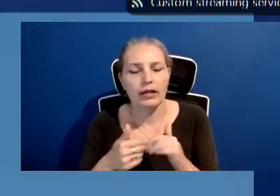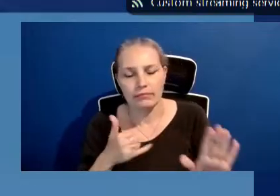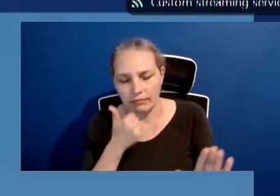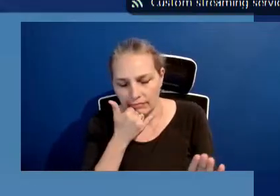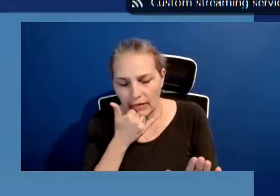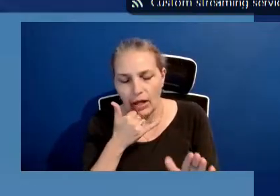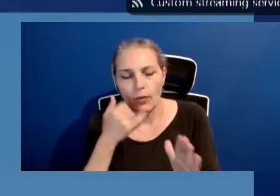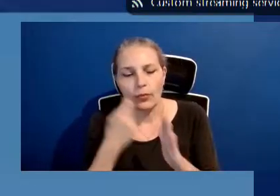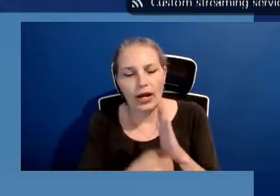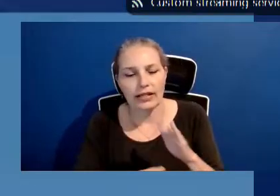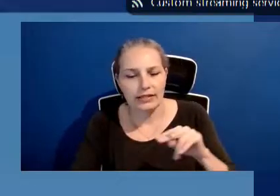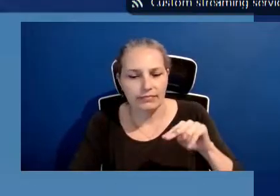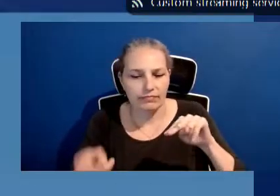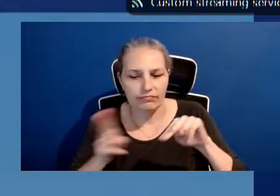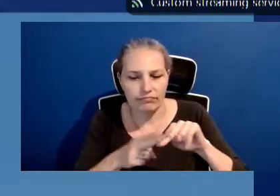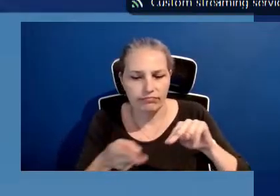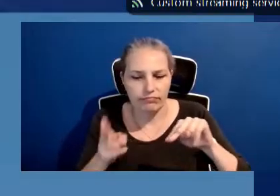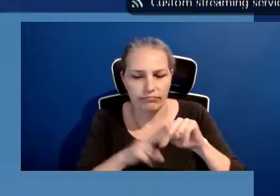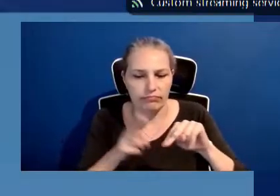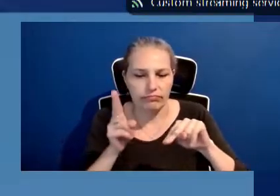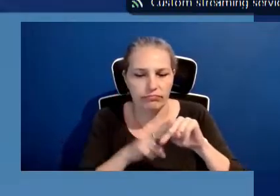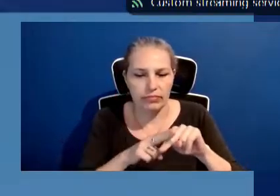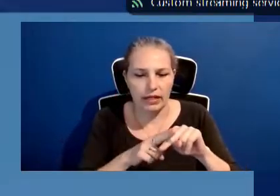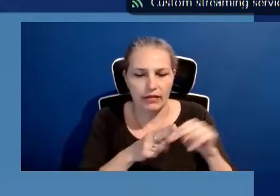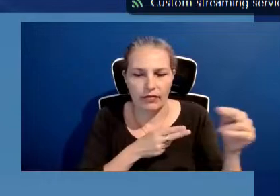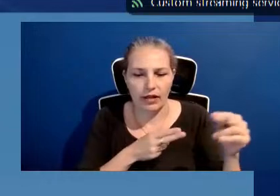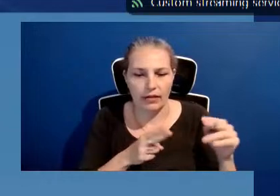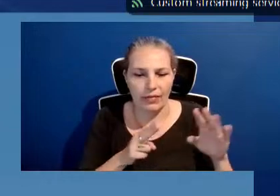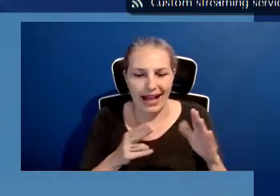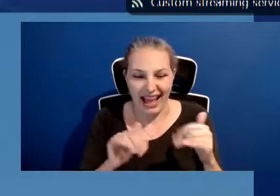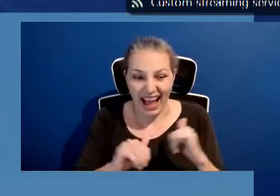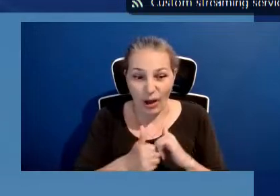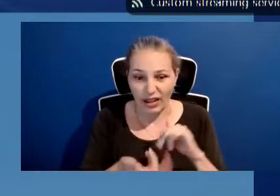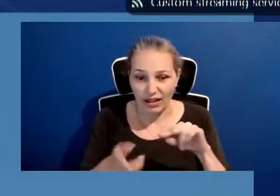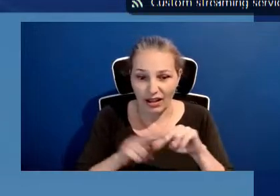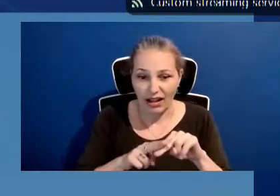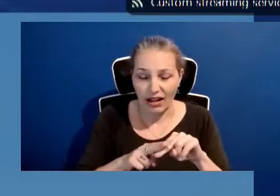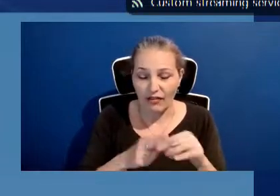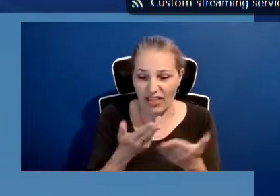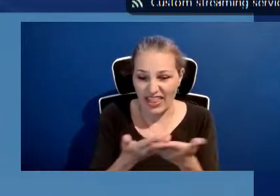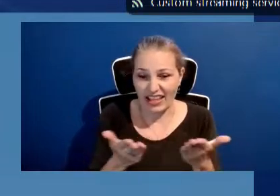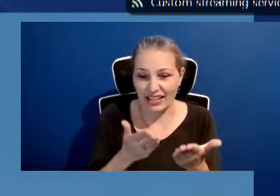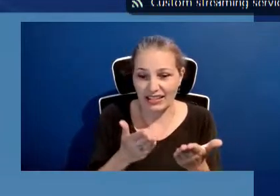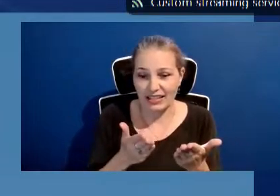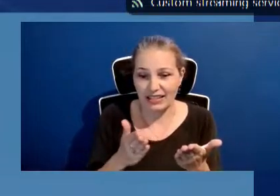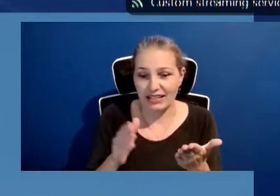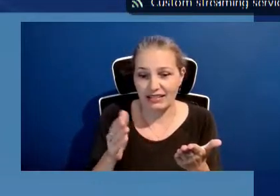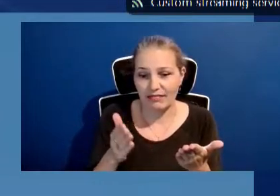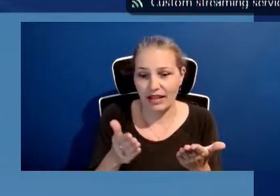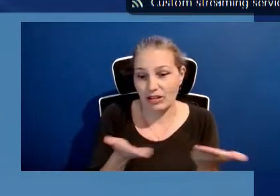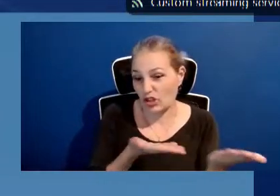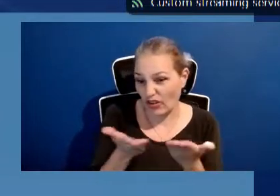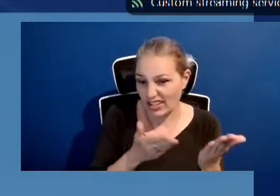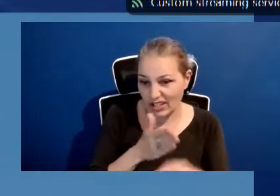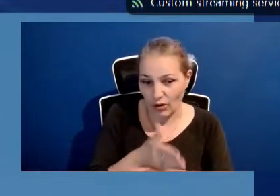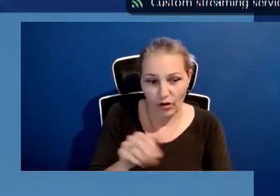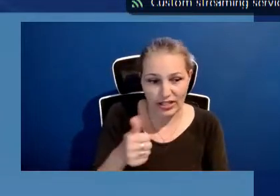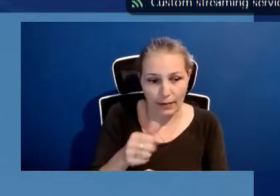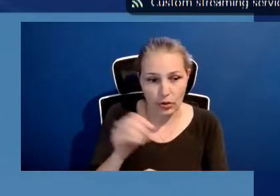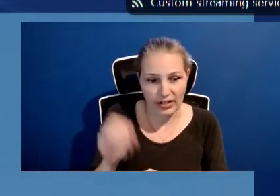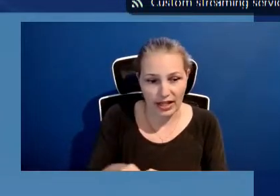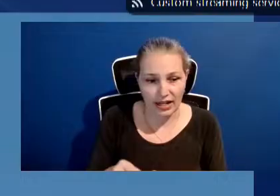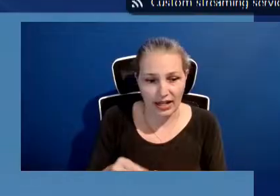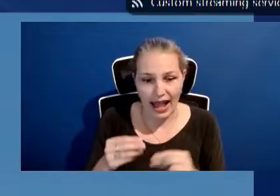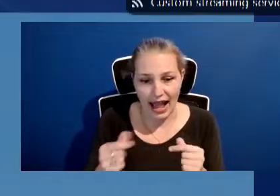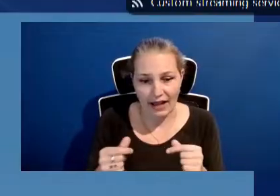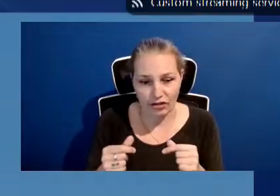over 10% immediately preceding and then following an officially declared emergency. Price gouging is illegal. There